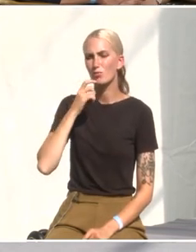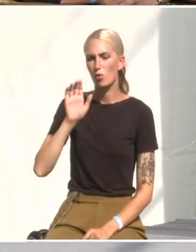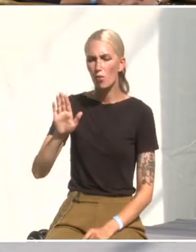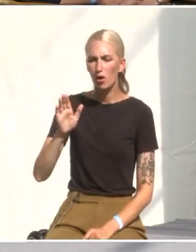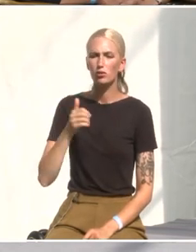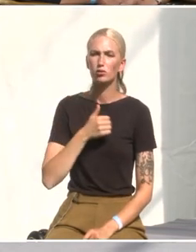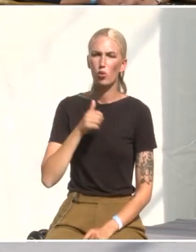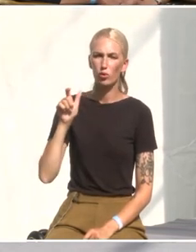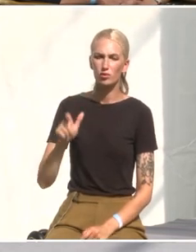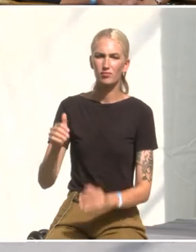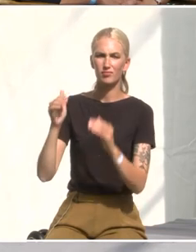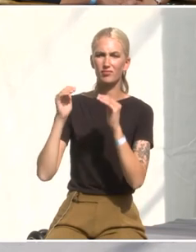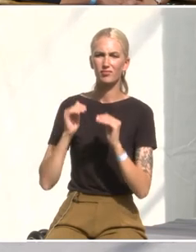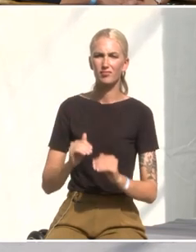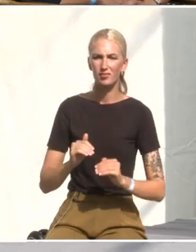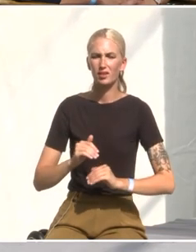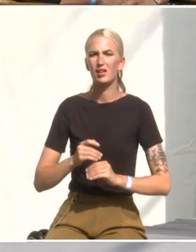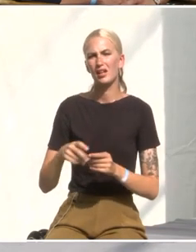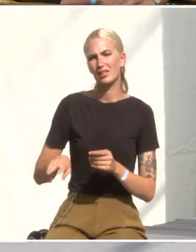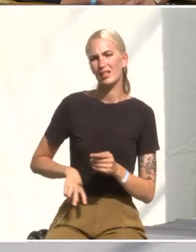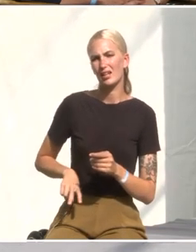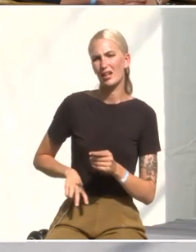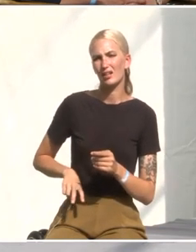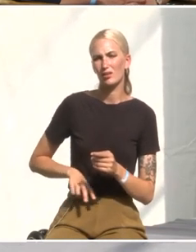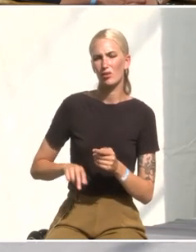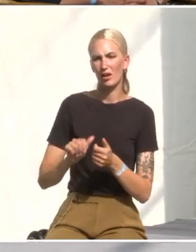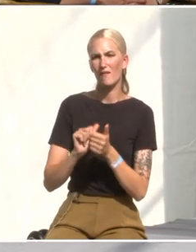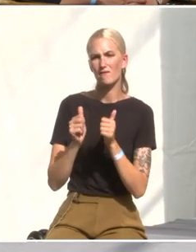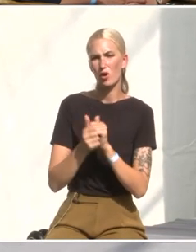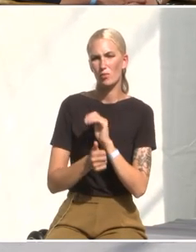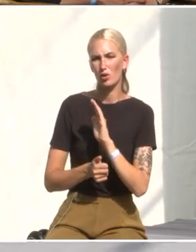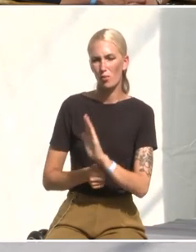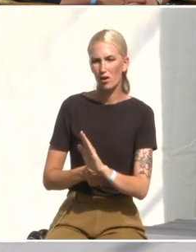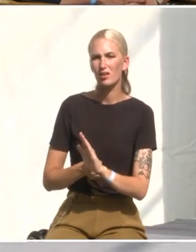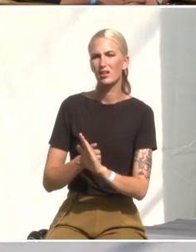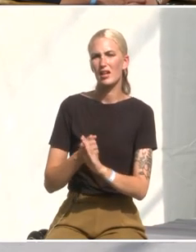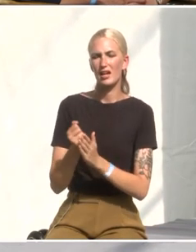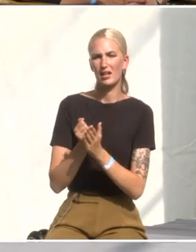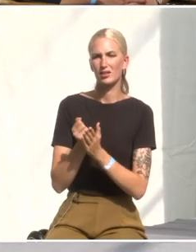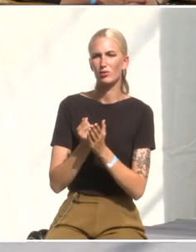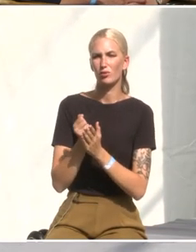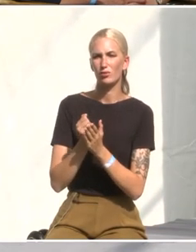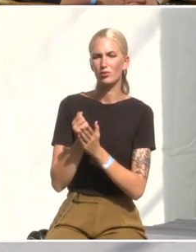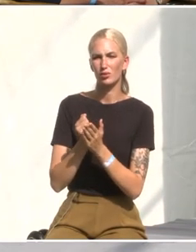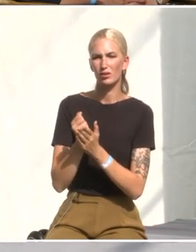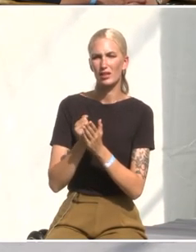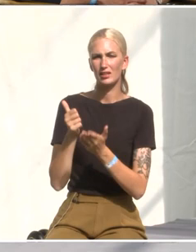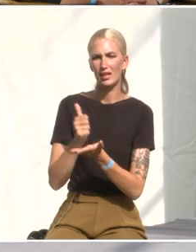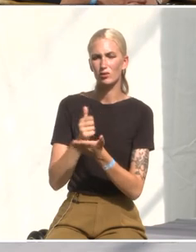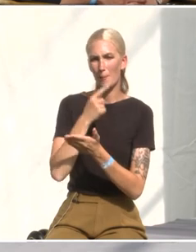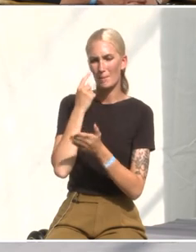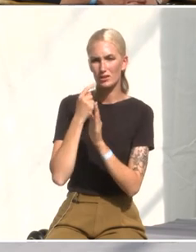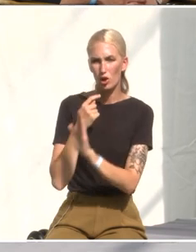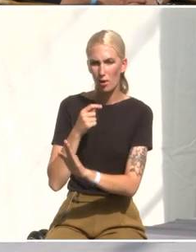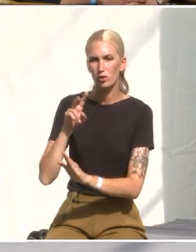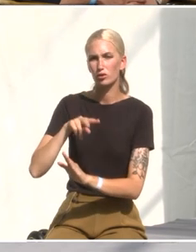have here Are Saastad, the general director of Reform. This is a resource center for men in Oslo, Norway. And we have Martin Ott,